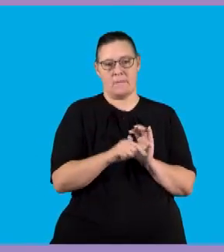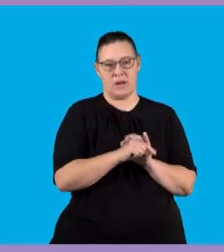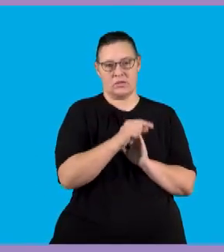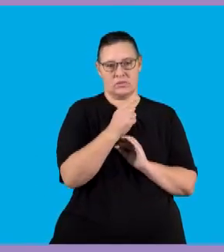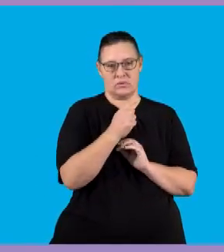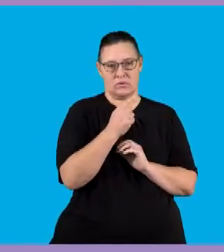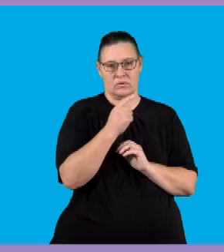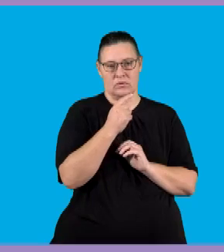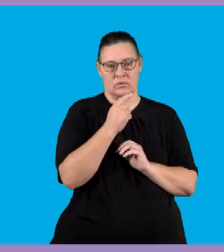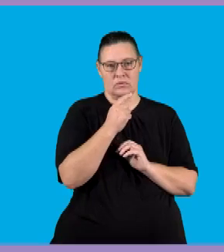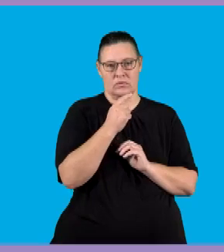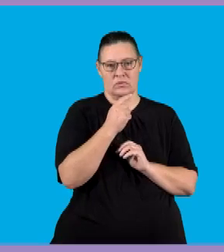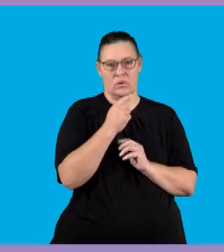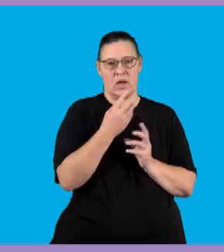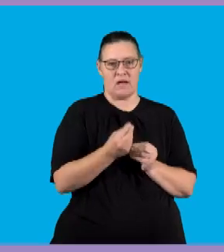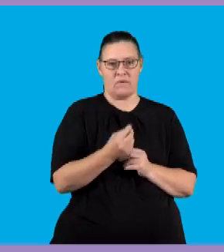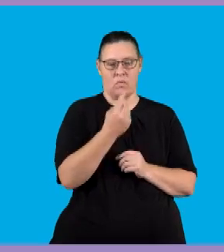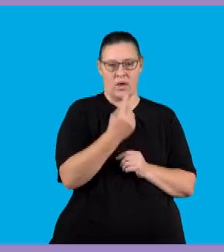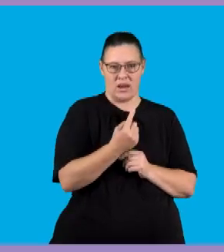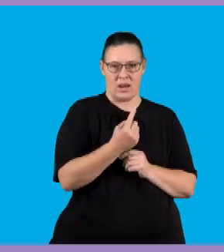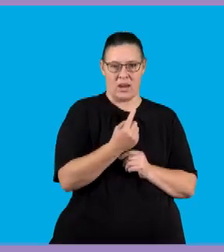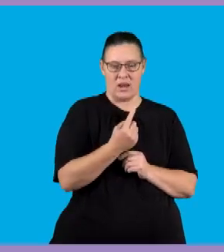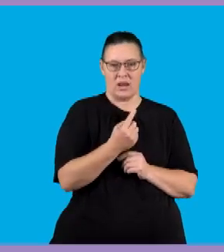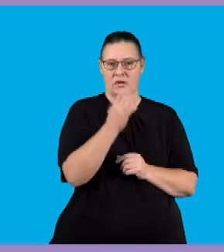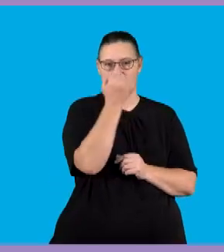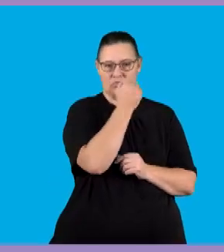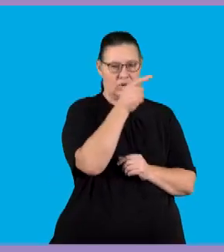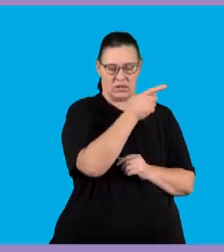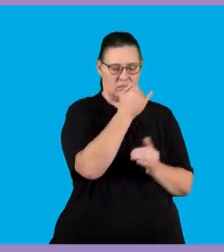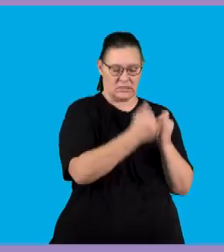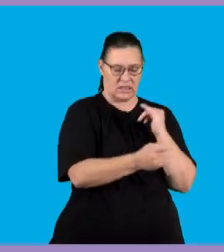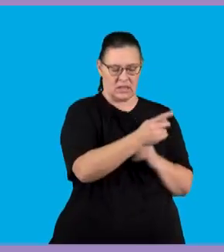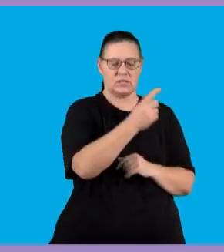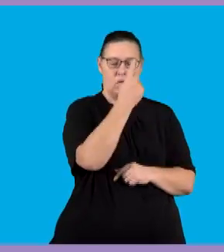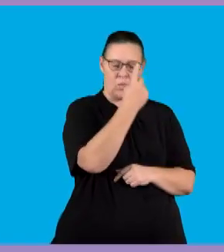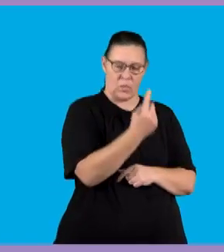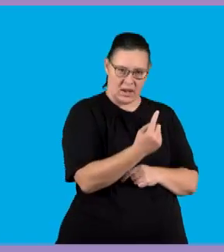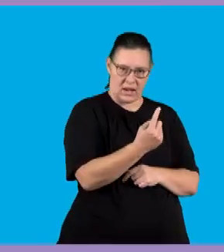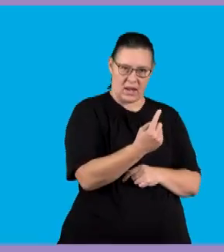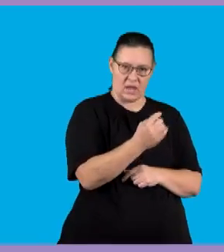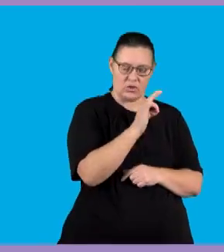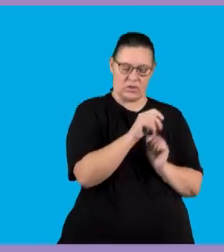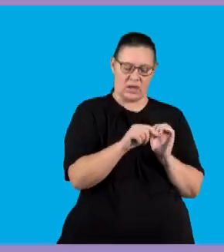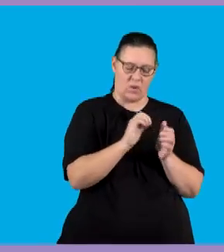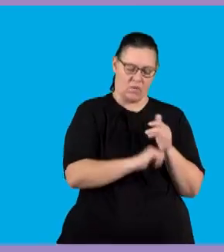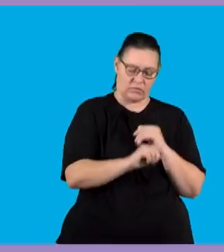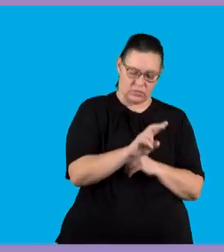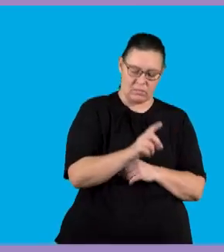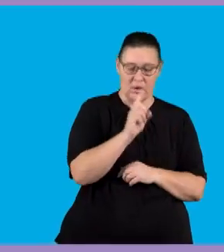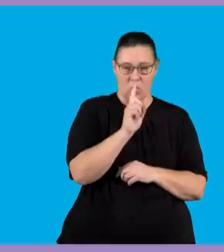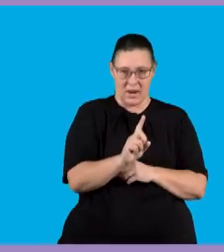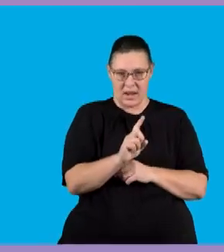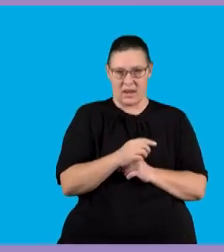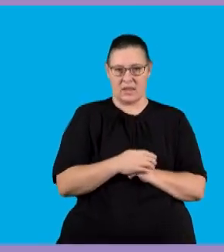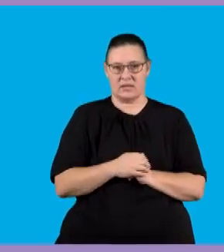1. Then again, we subtract by 2, we are going to get a negative, that is a mistake. Actually,